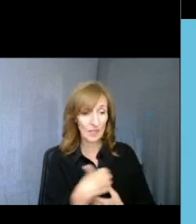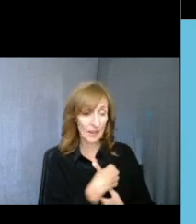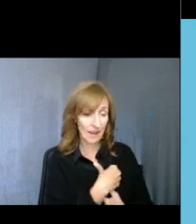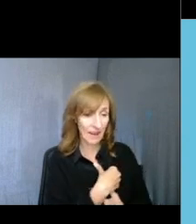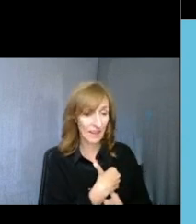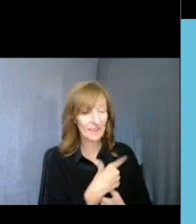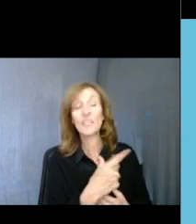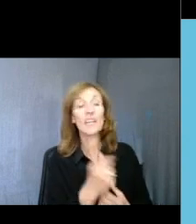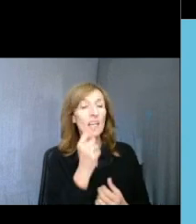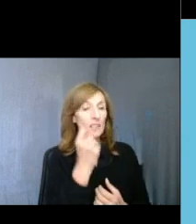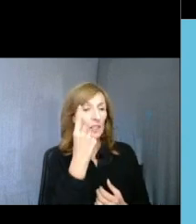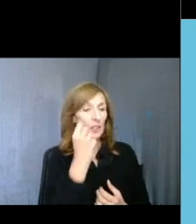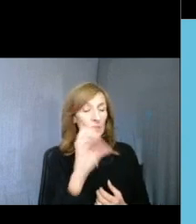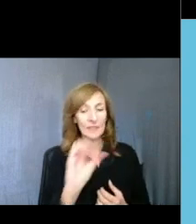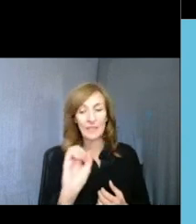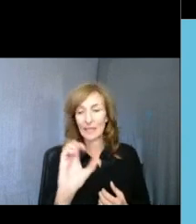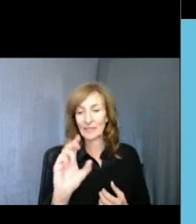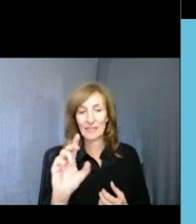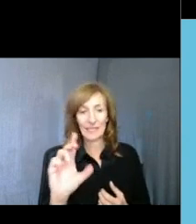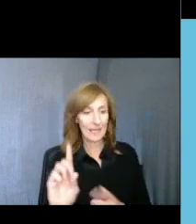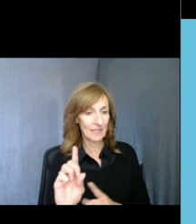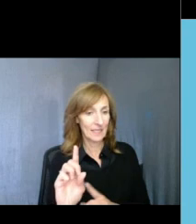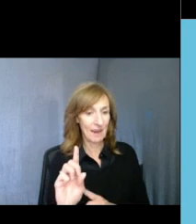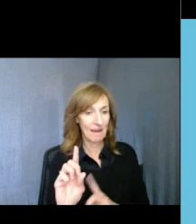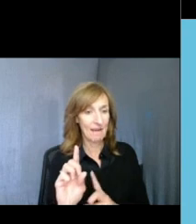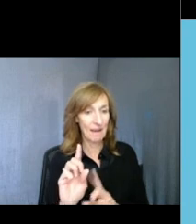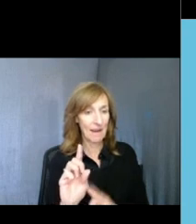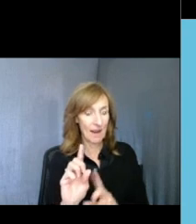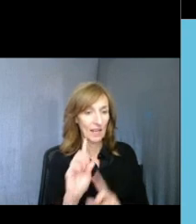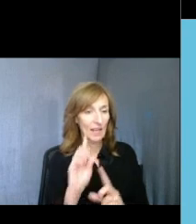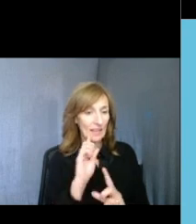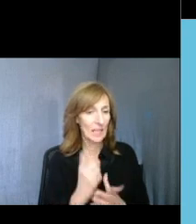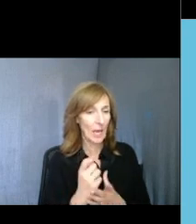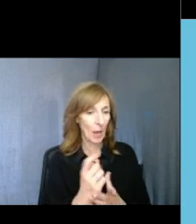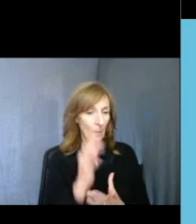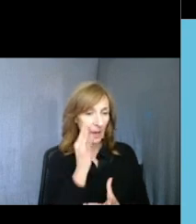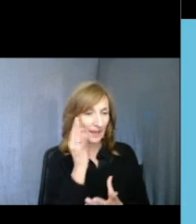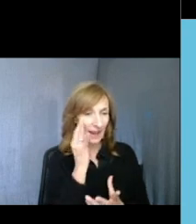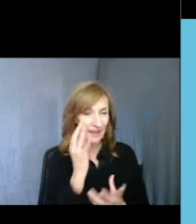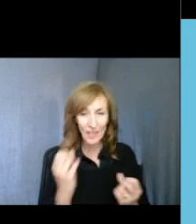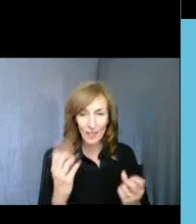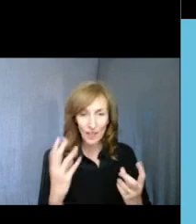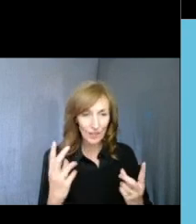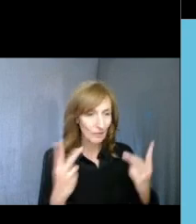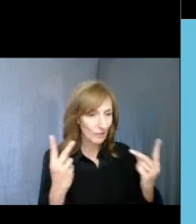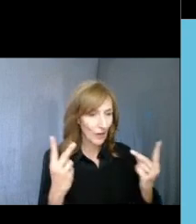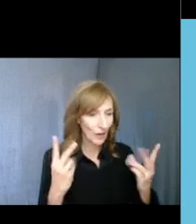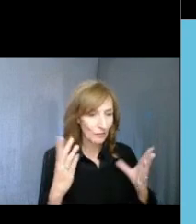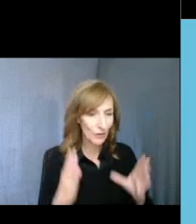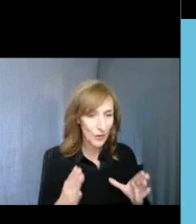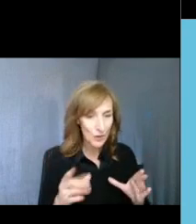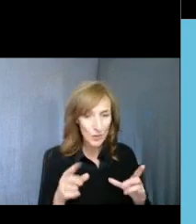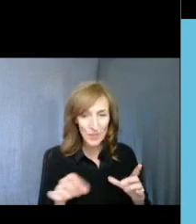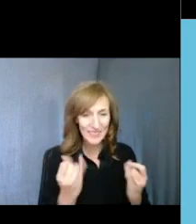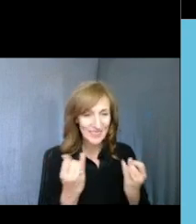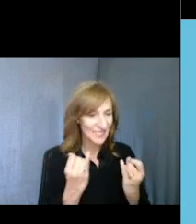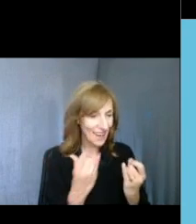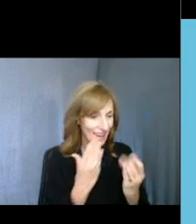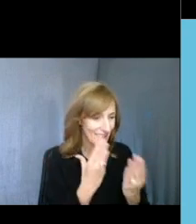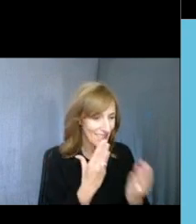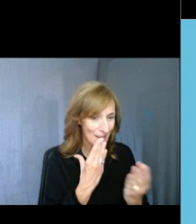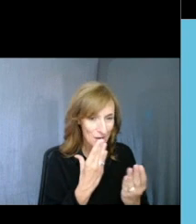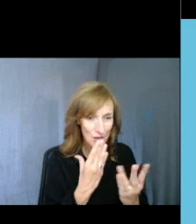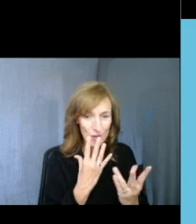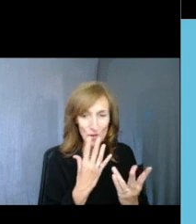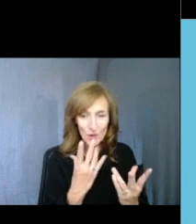healthier lives. And we want to thank all our viewers today. Looks like a lot of you were pretty engaged, and I hope you enjoyed it and found this helpful for your cats. We'll